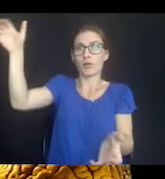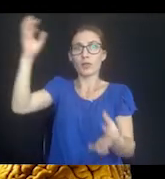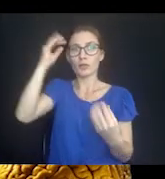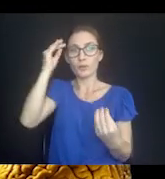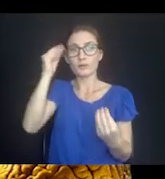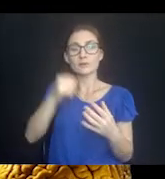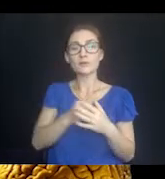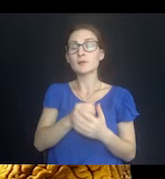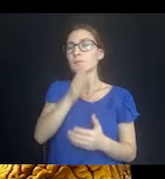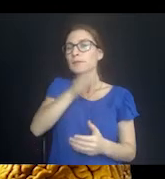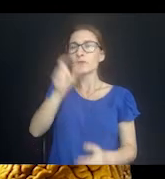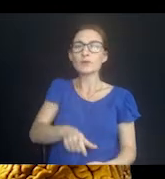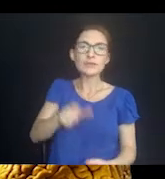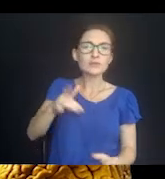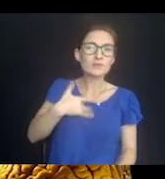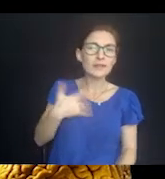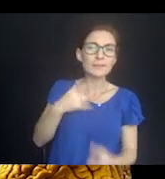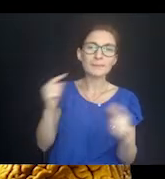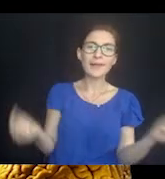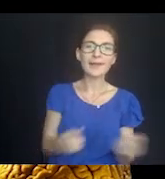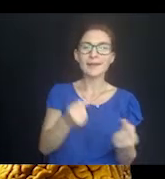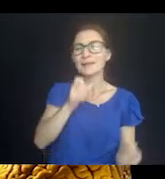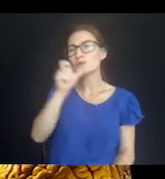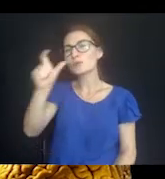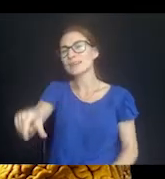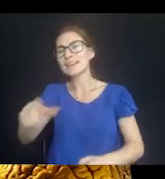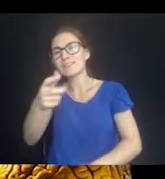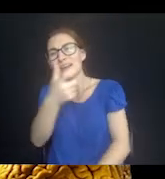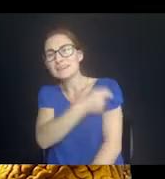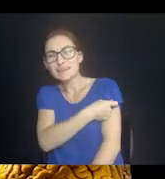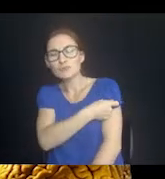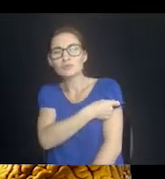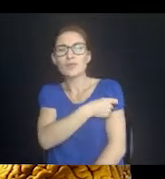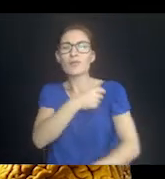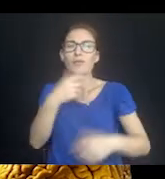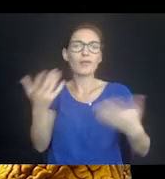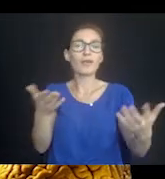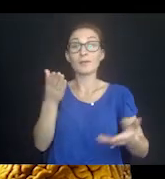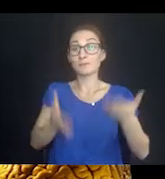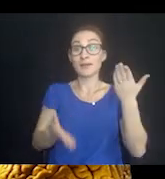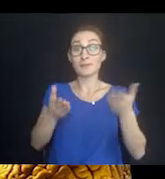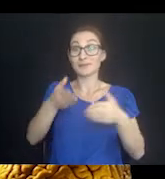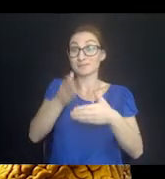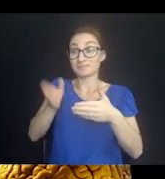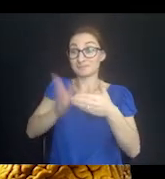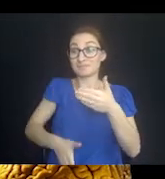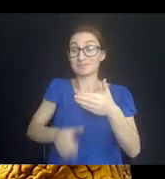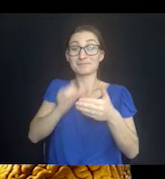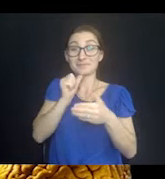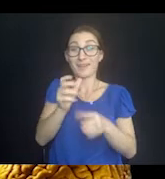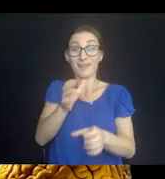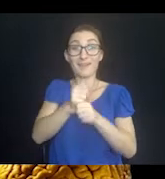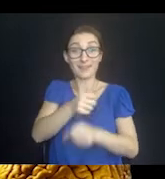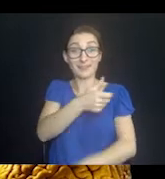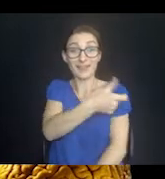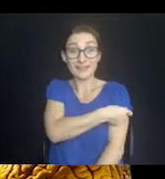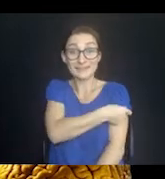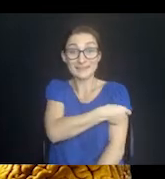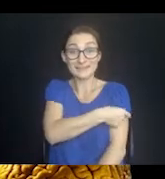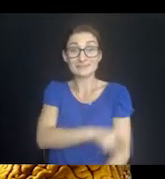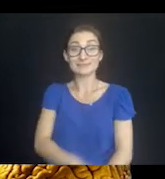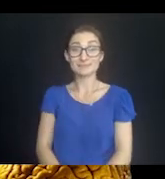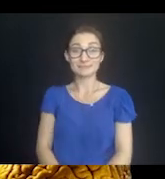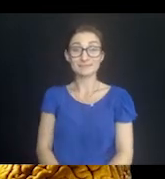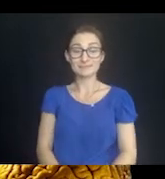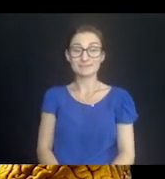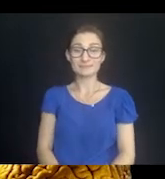ill or not being ill. It can distort your thoughts. You should never have to feel pain. You should never have to have vaccinations, and eventually